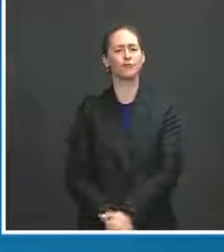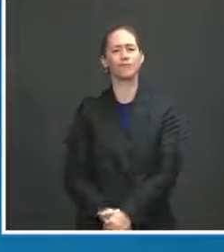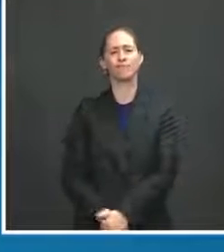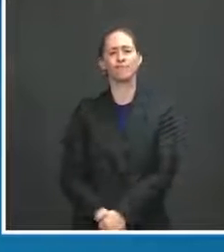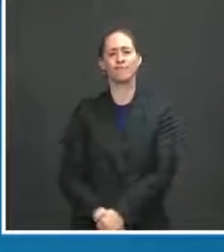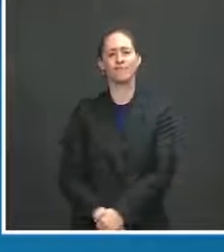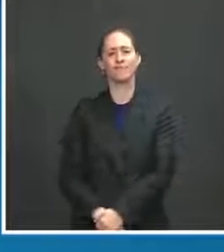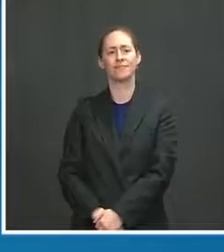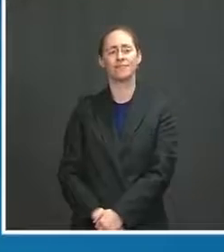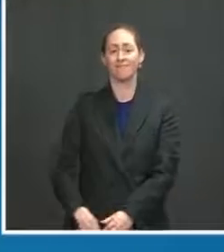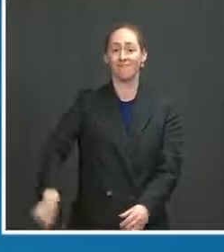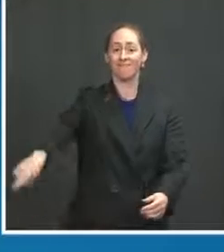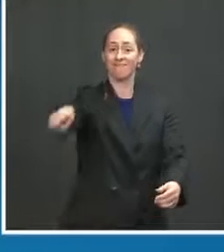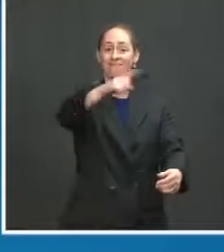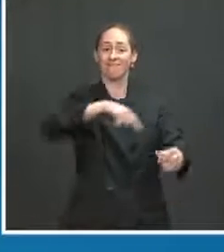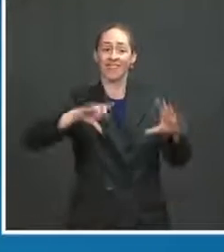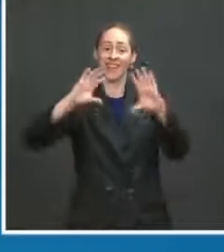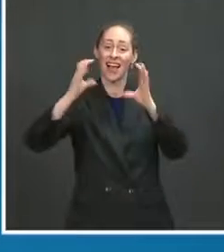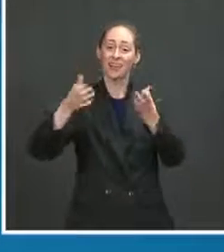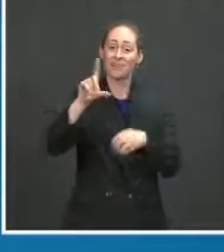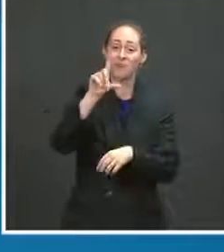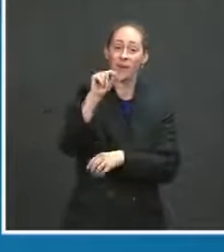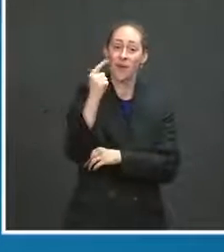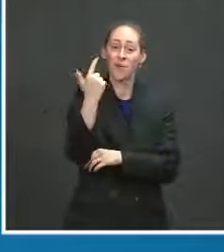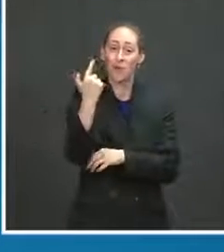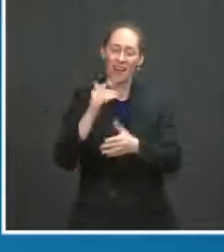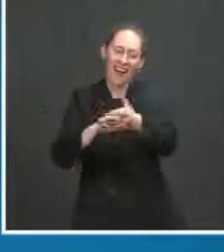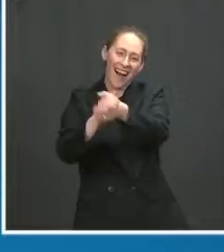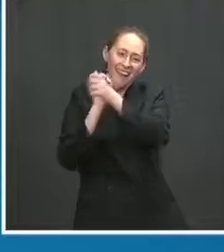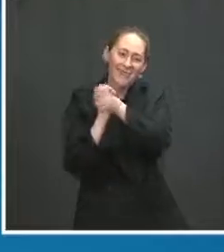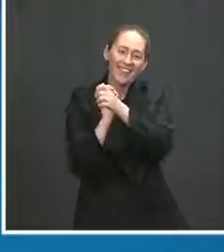congratulations. Congratulations.